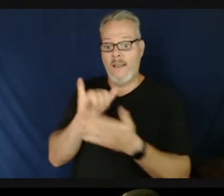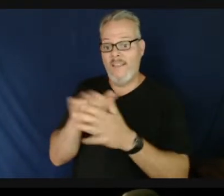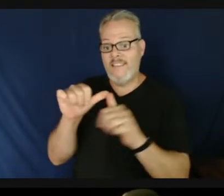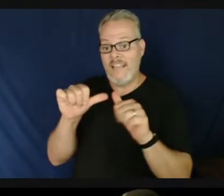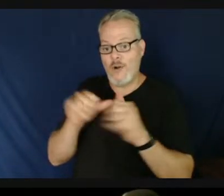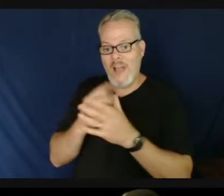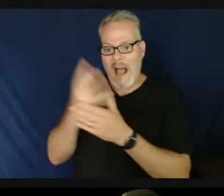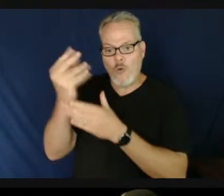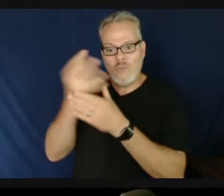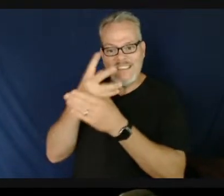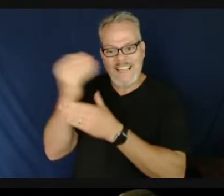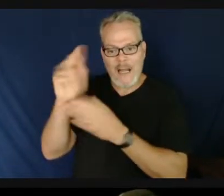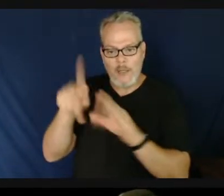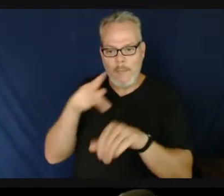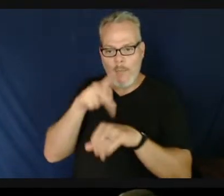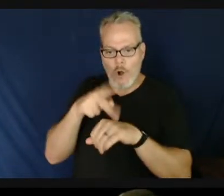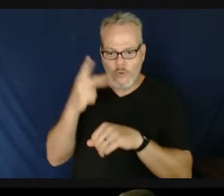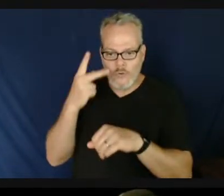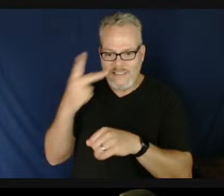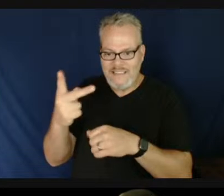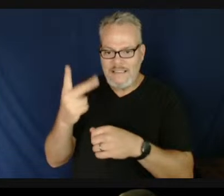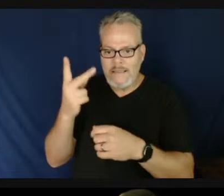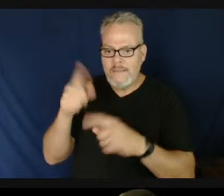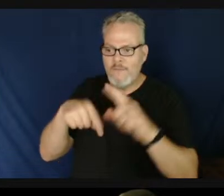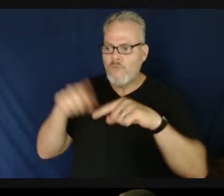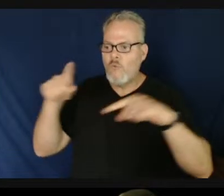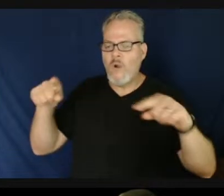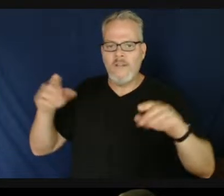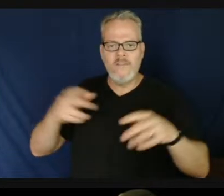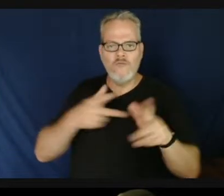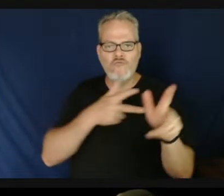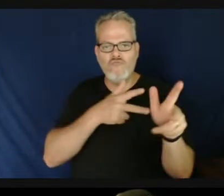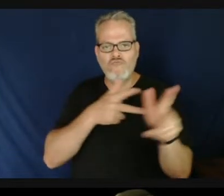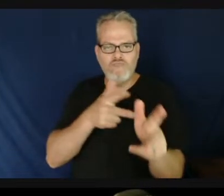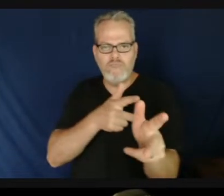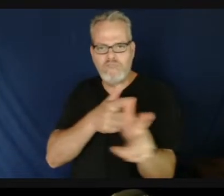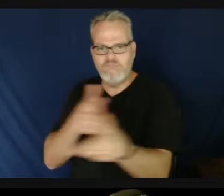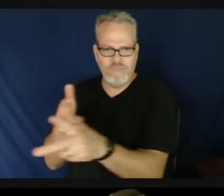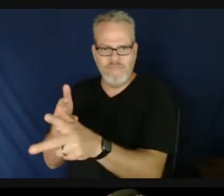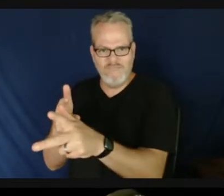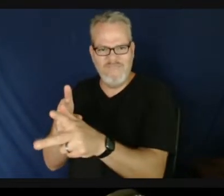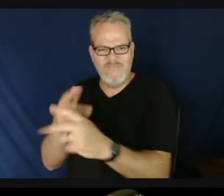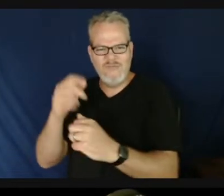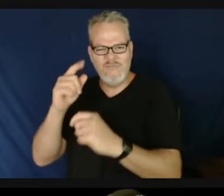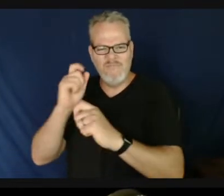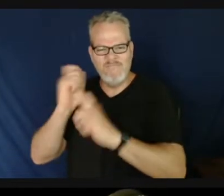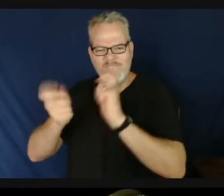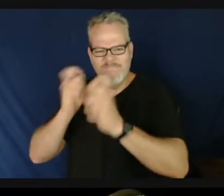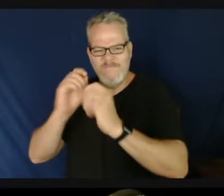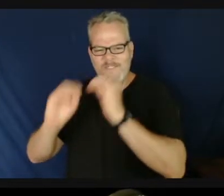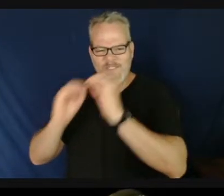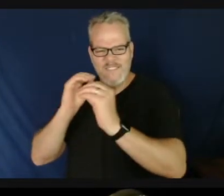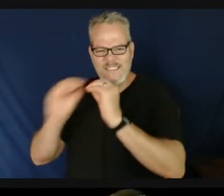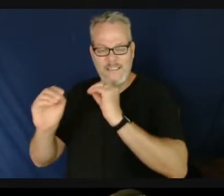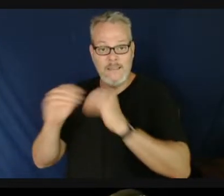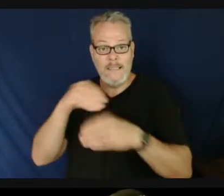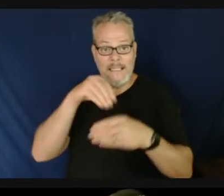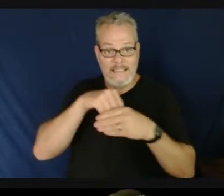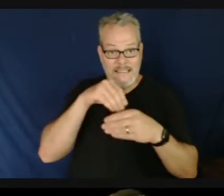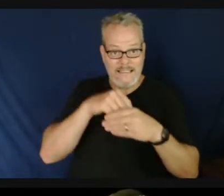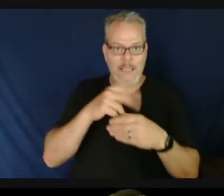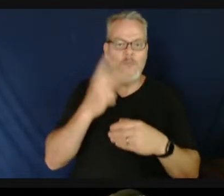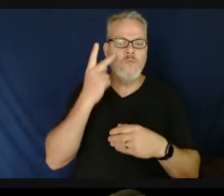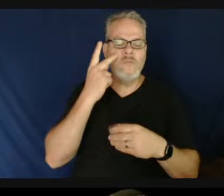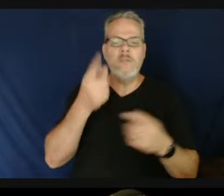line work, tree work is being done. There's construction going on. Inside the park, we're going to cover what's going on with the roundabout coming up